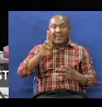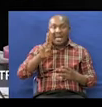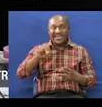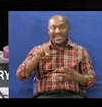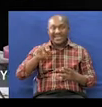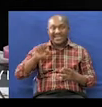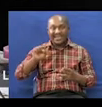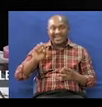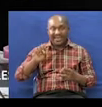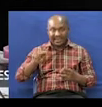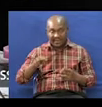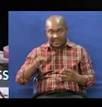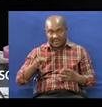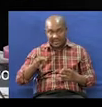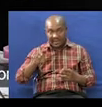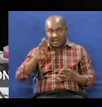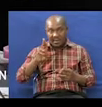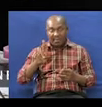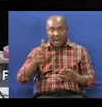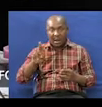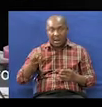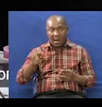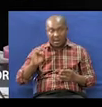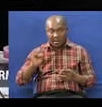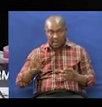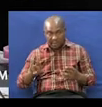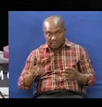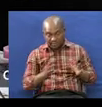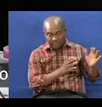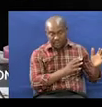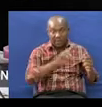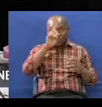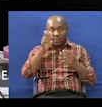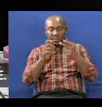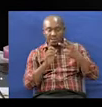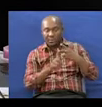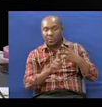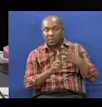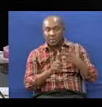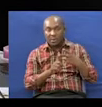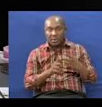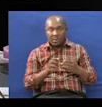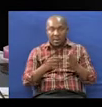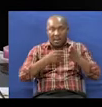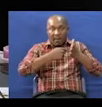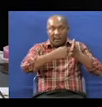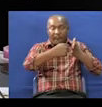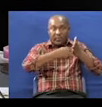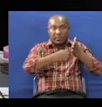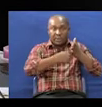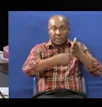burner. Question number 2, mention 2 sources of heat and